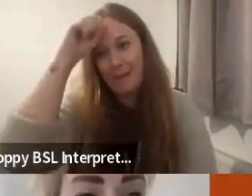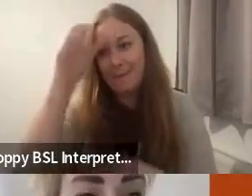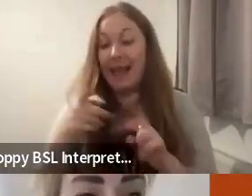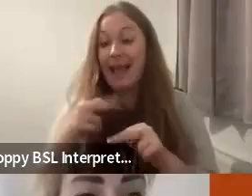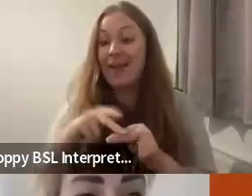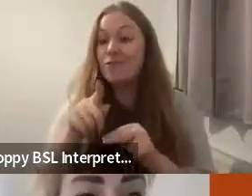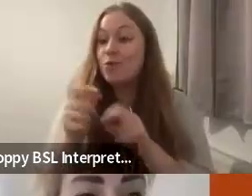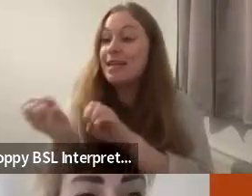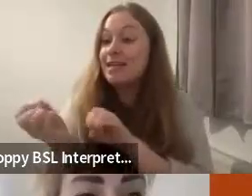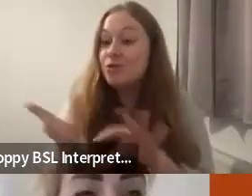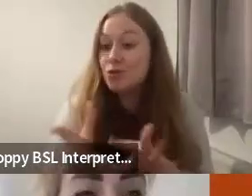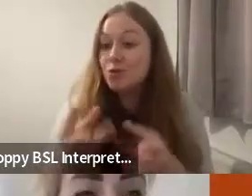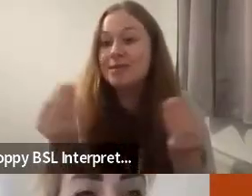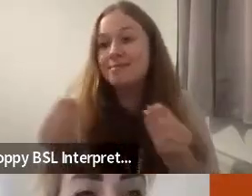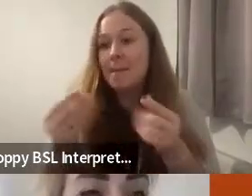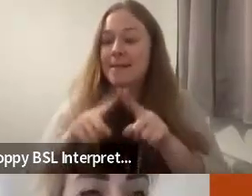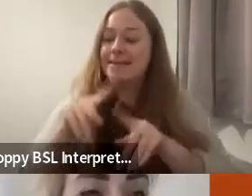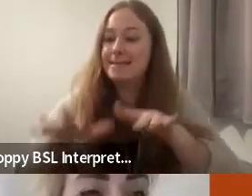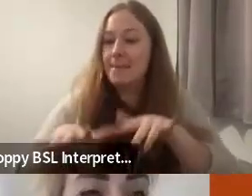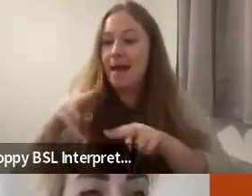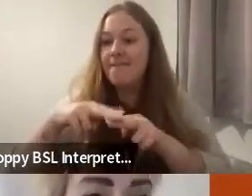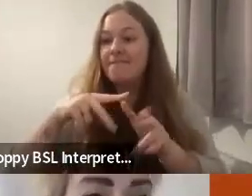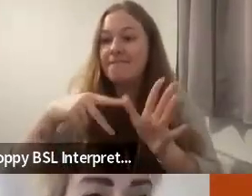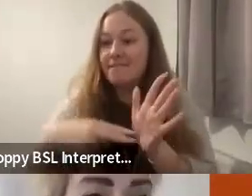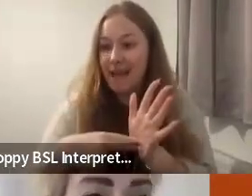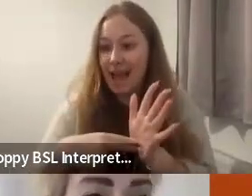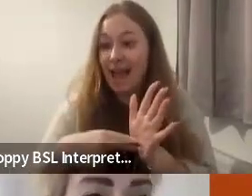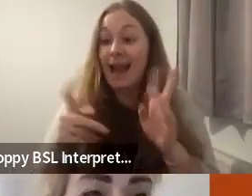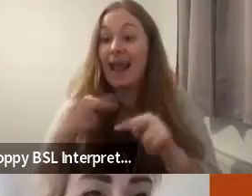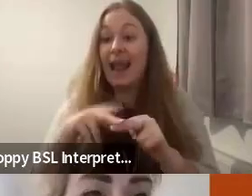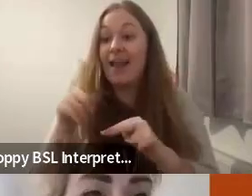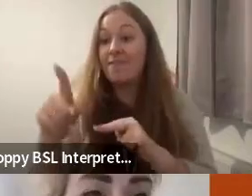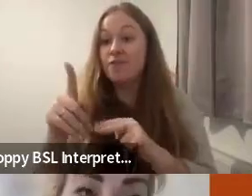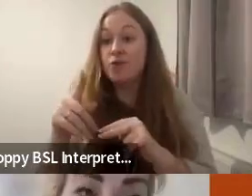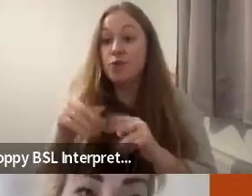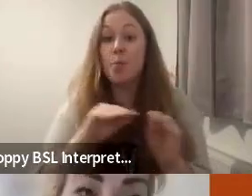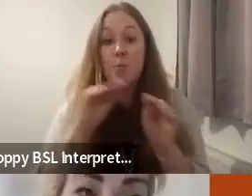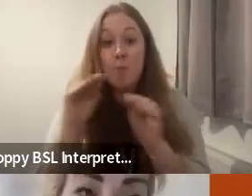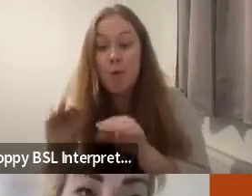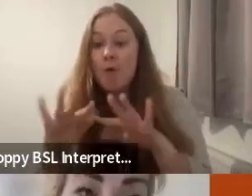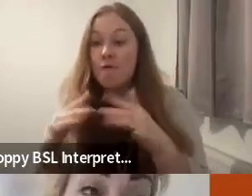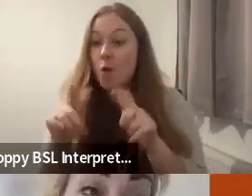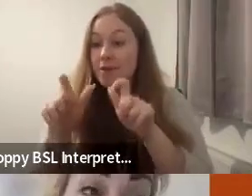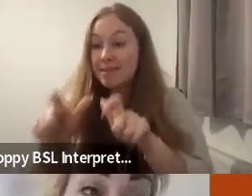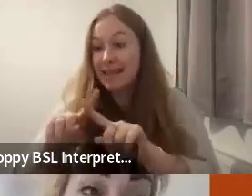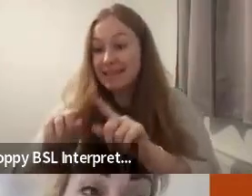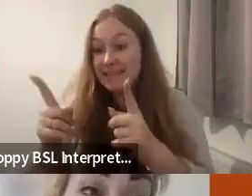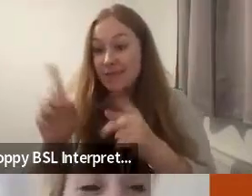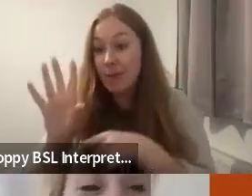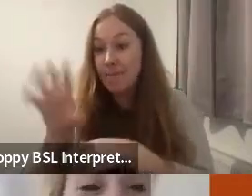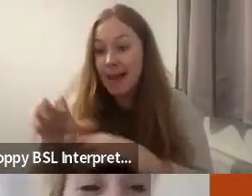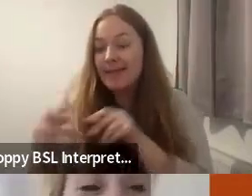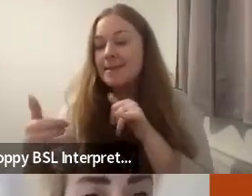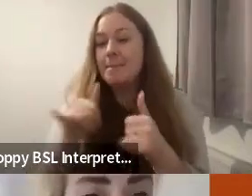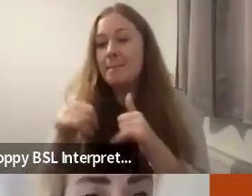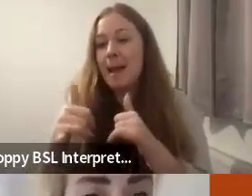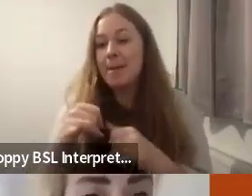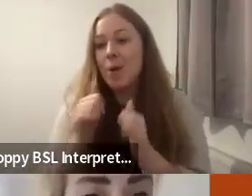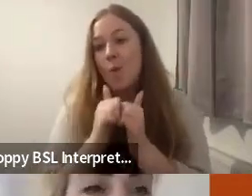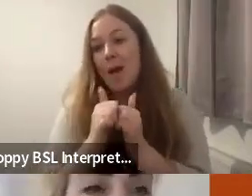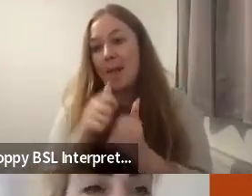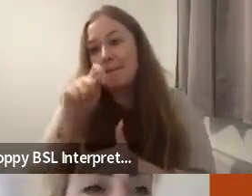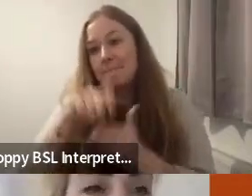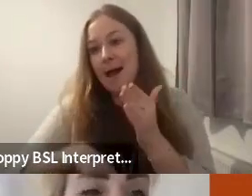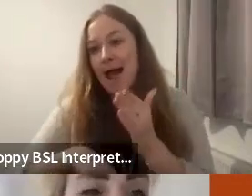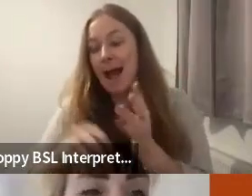something like a fan. If you do then go and stay somewhere else, it might be worth investing in a portable fan. And